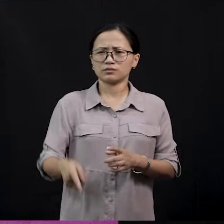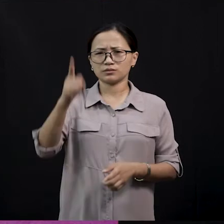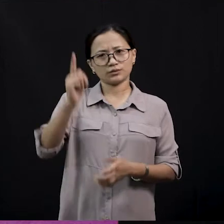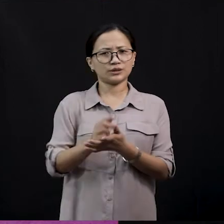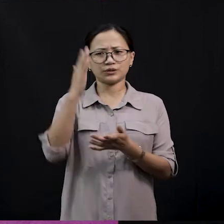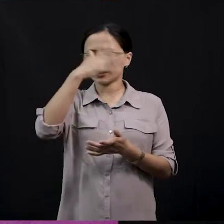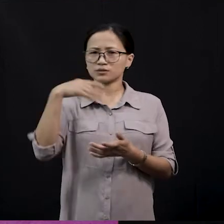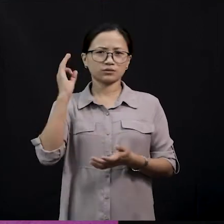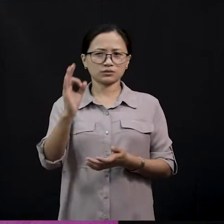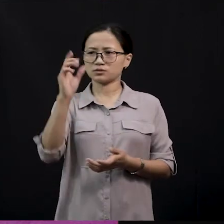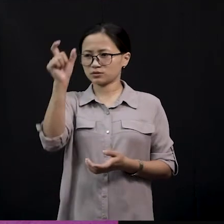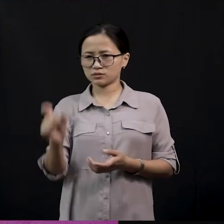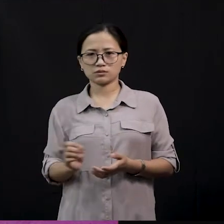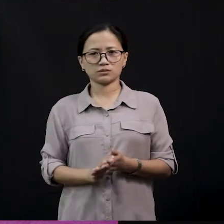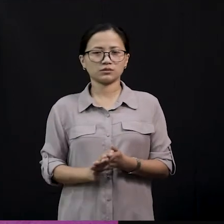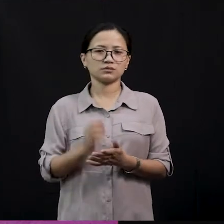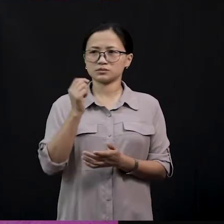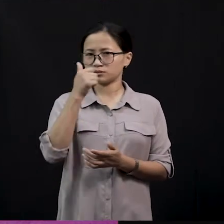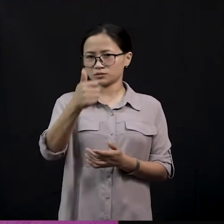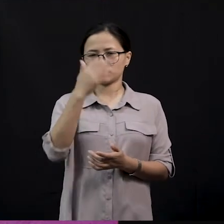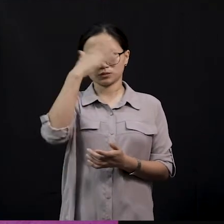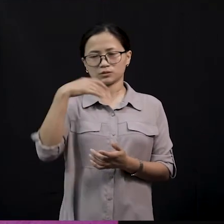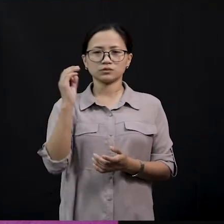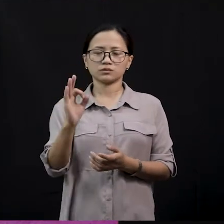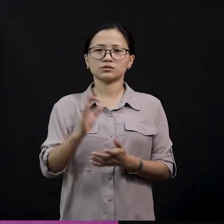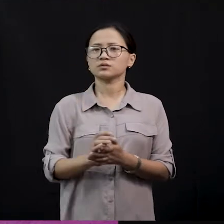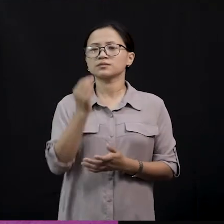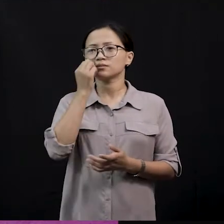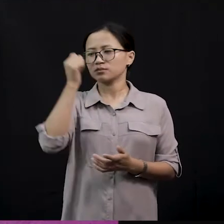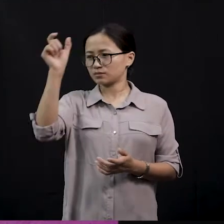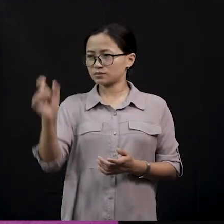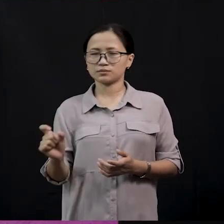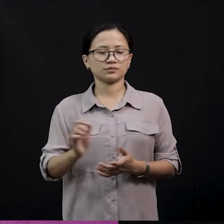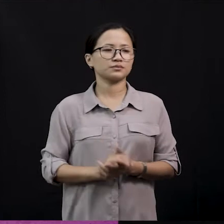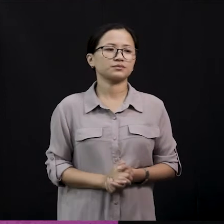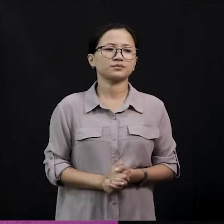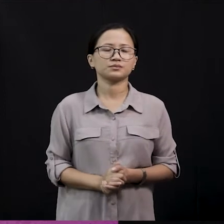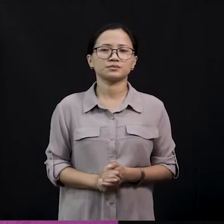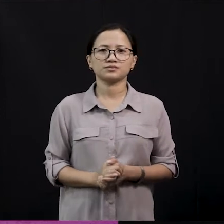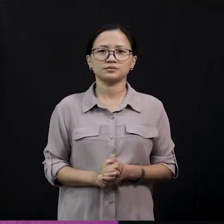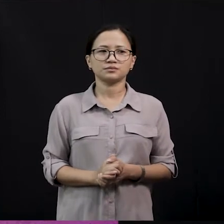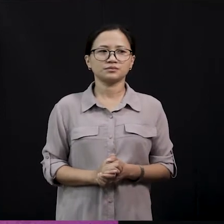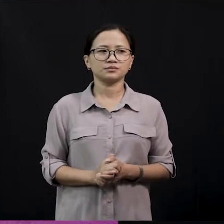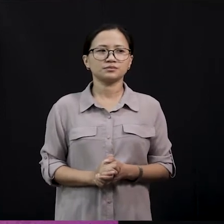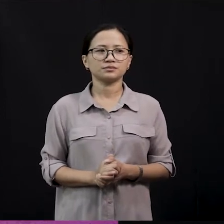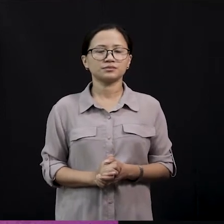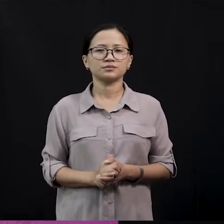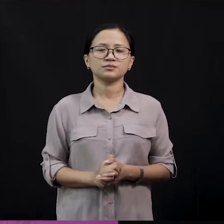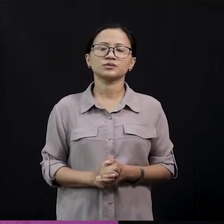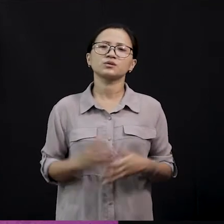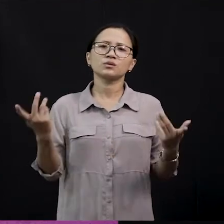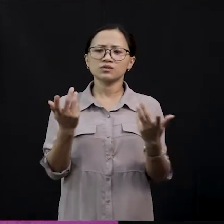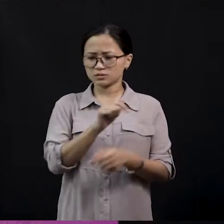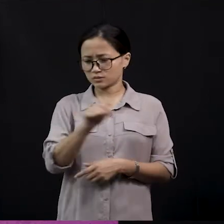most beautiful person or the most handsome person, or to possess beautiful things. Now,